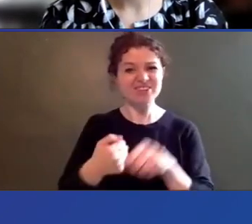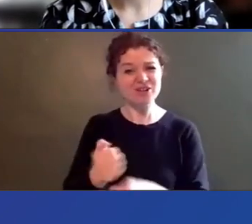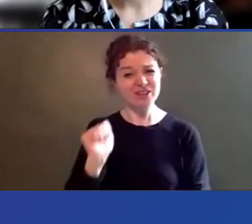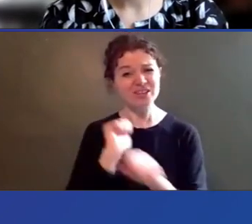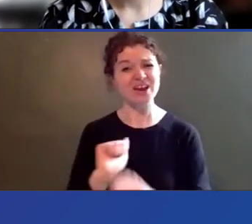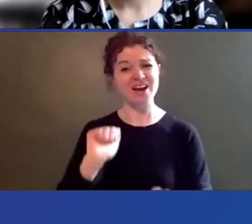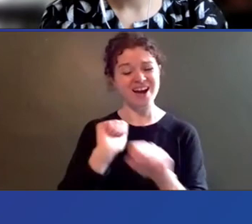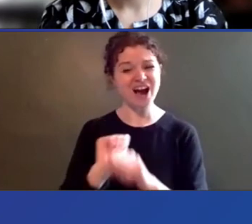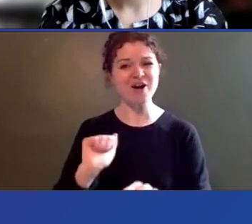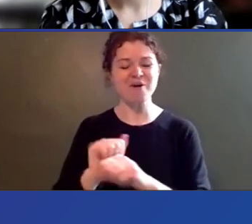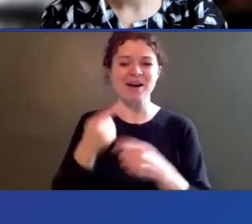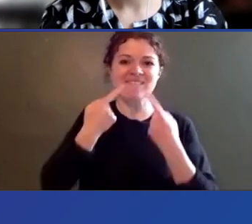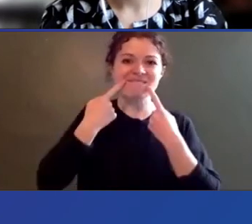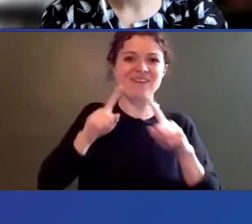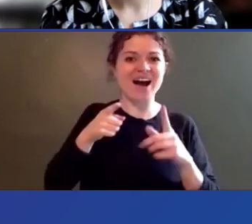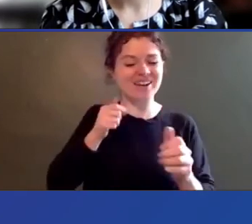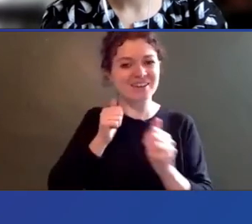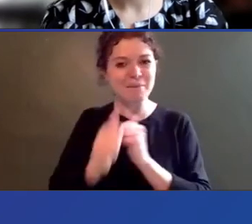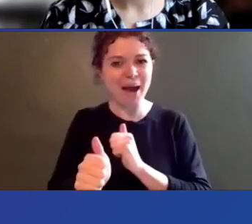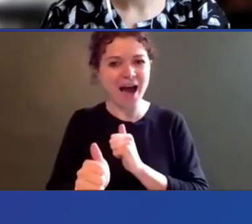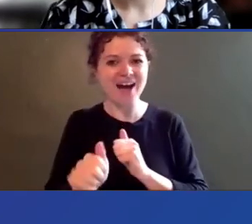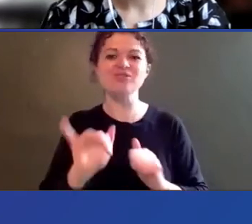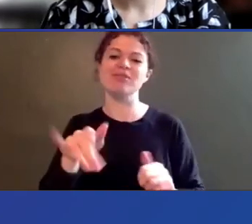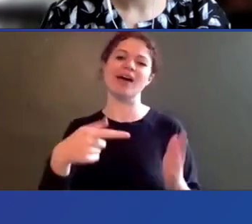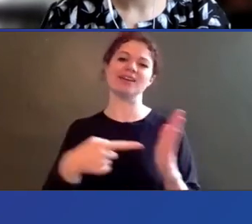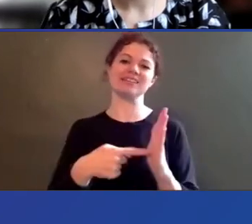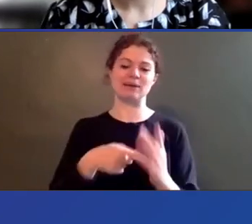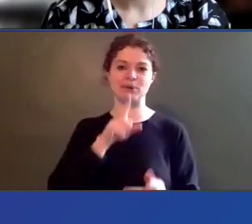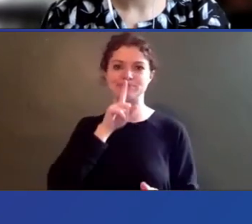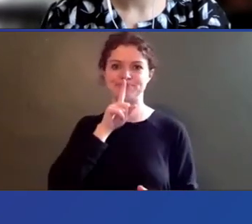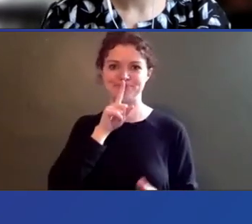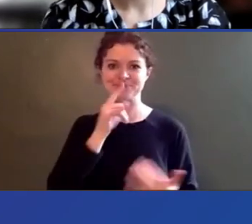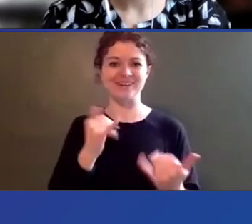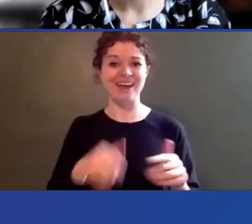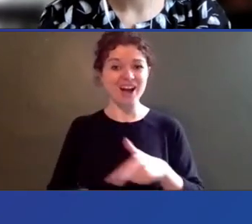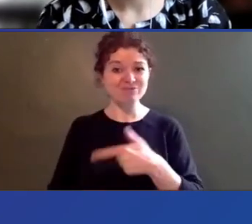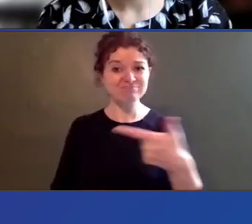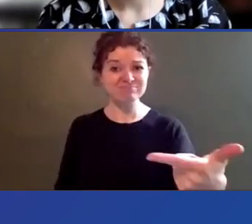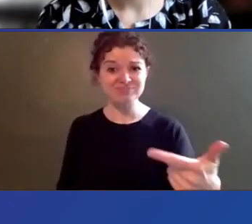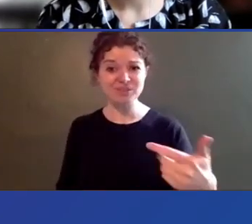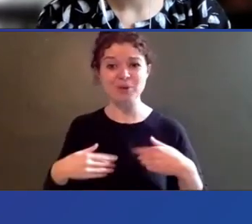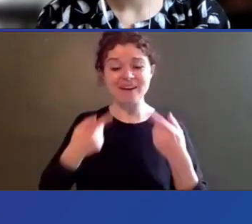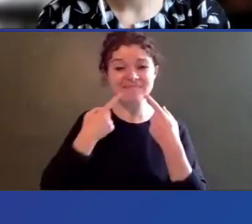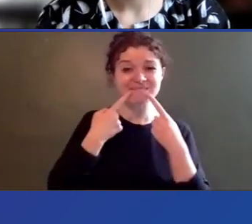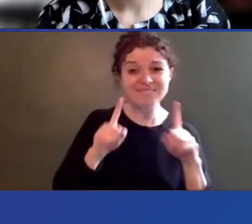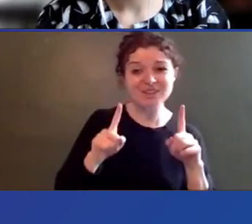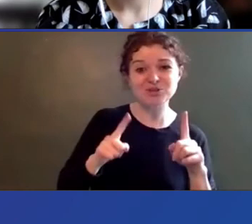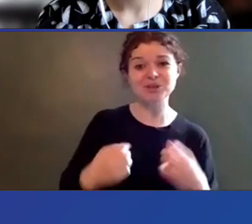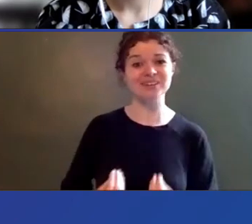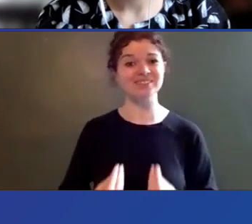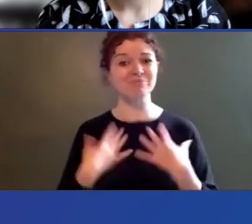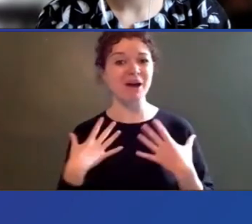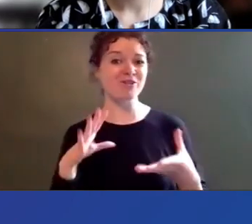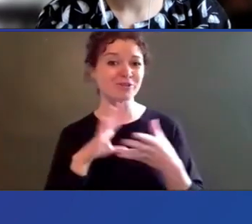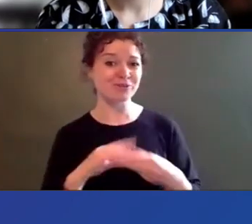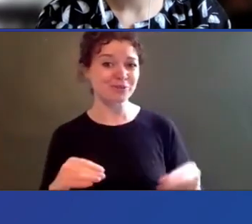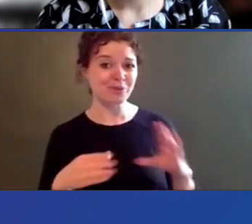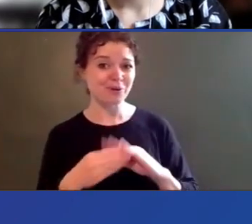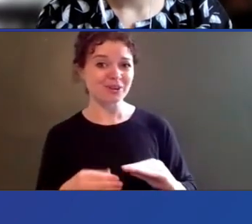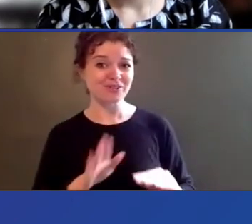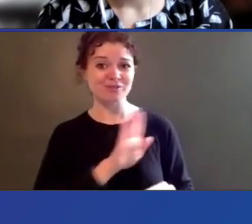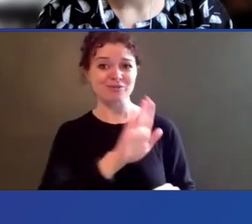us. I'll be quiet. Any other victories or inspiring stories of advocacy that anyone wants to